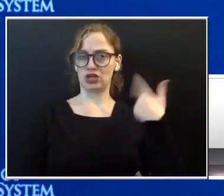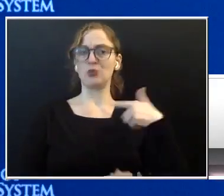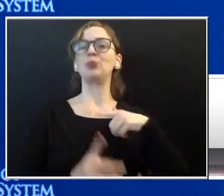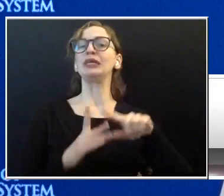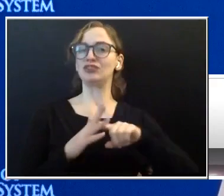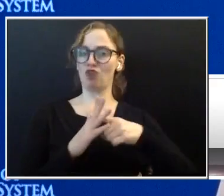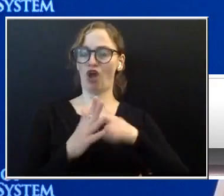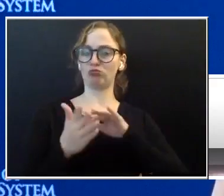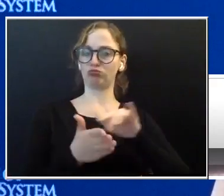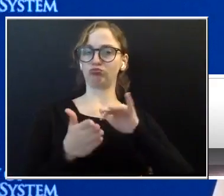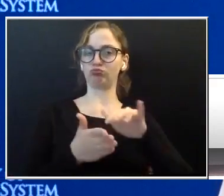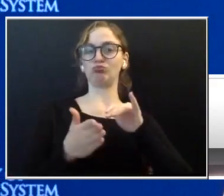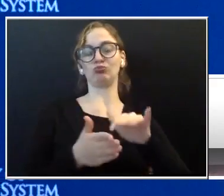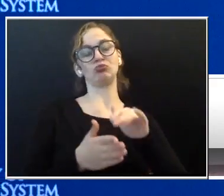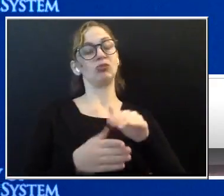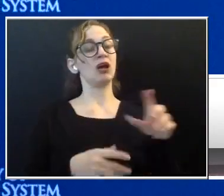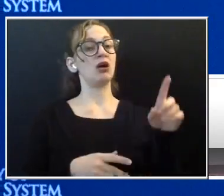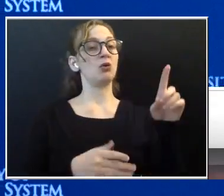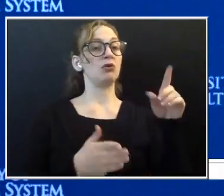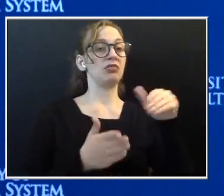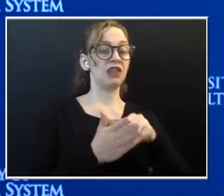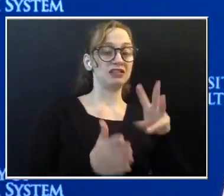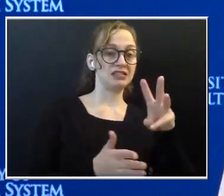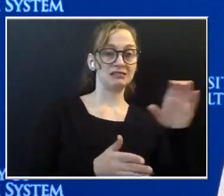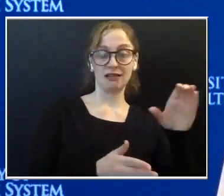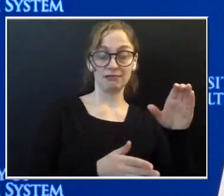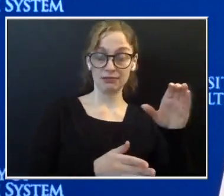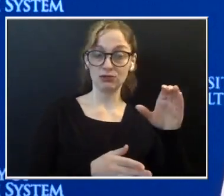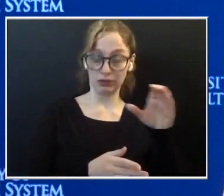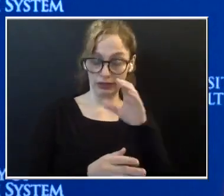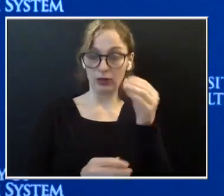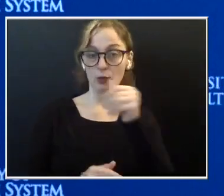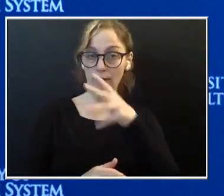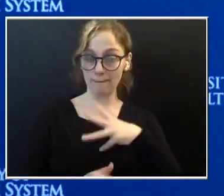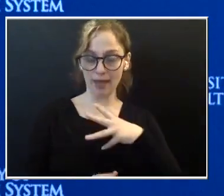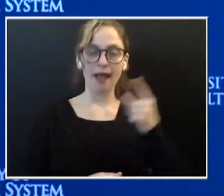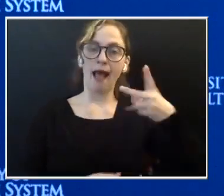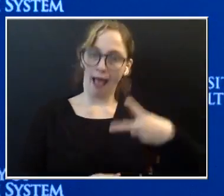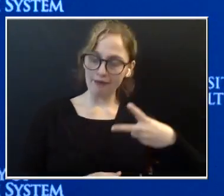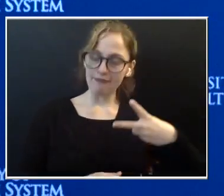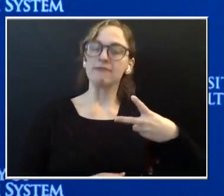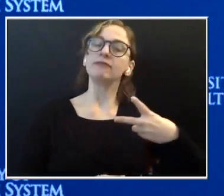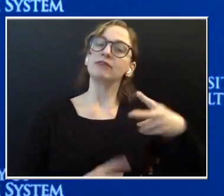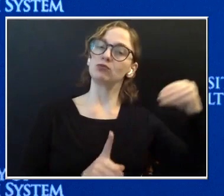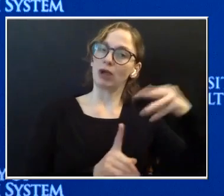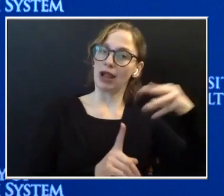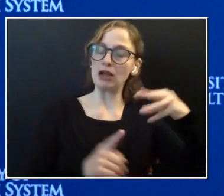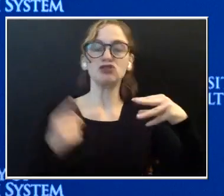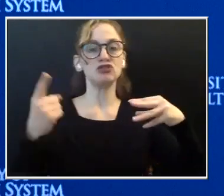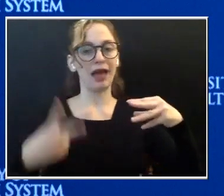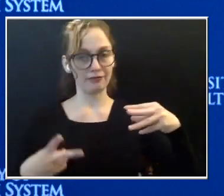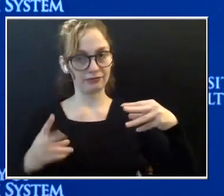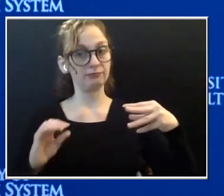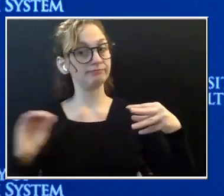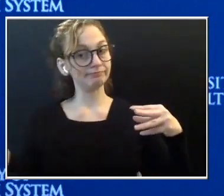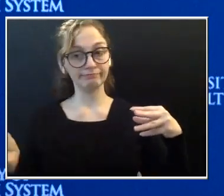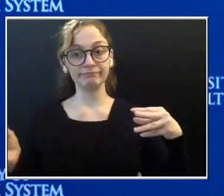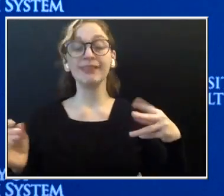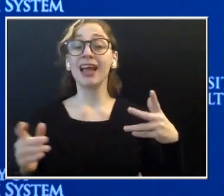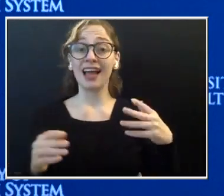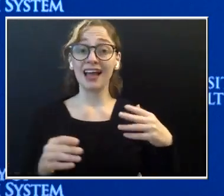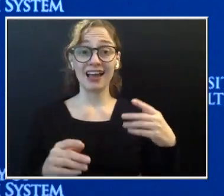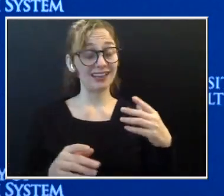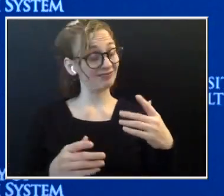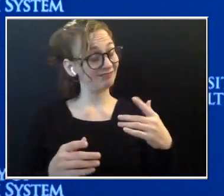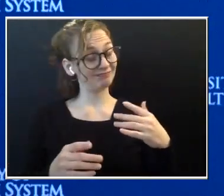radiation, 800 didn't. And at 5 years of follow-up on those patients, I am happy to tell you that you don't need the radiation. So if